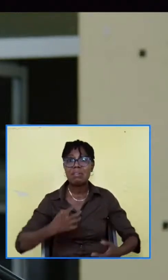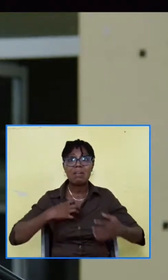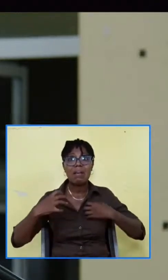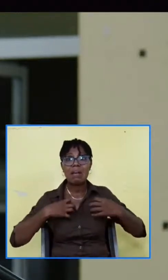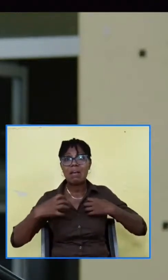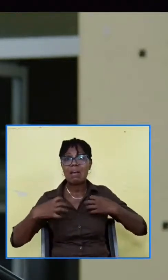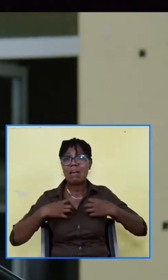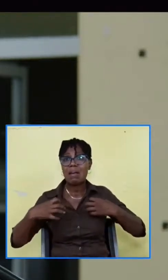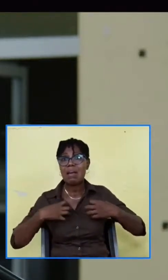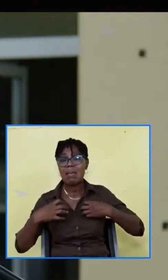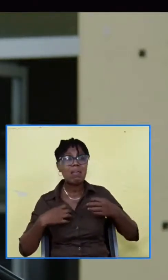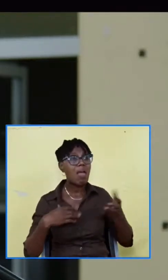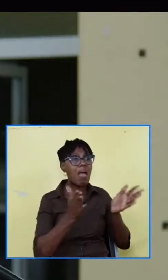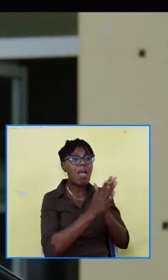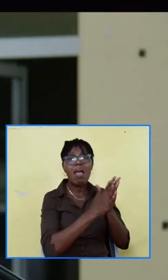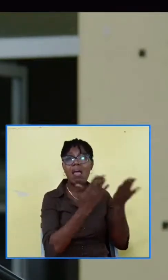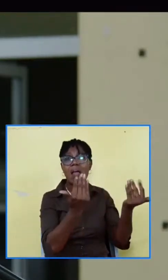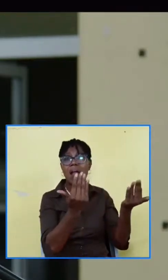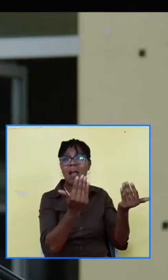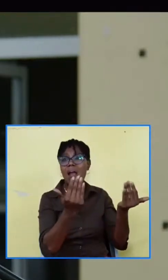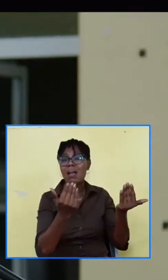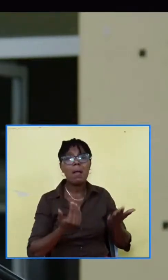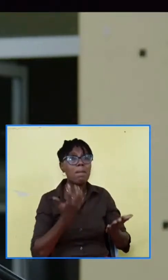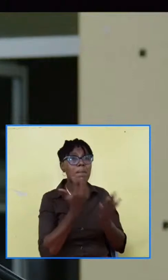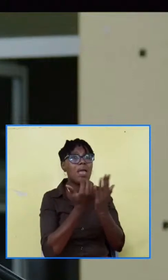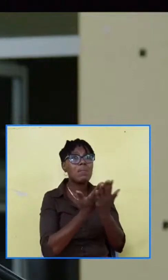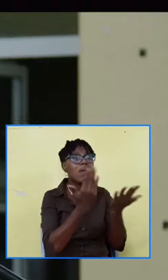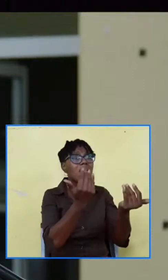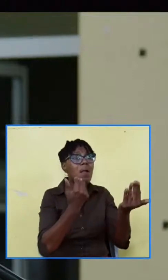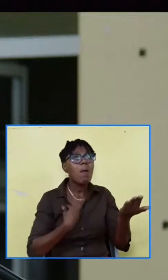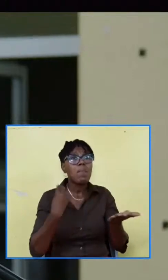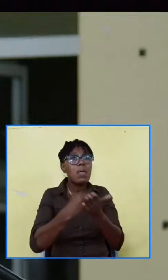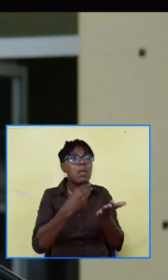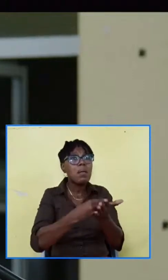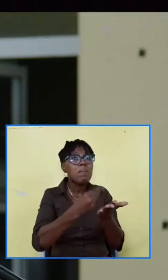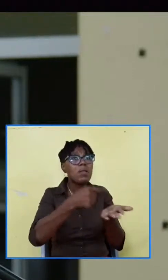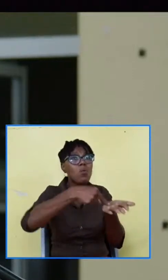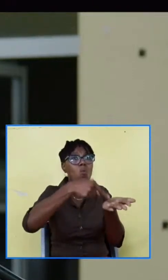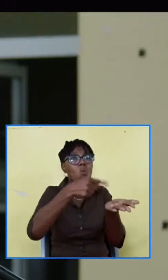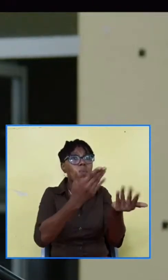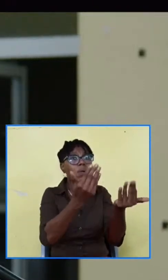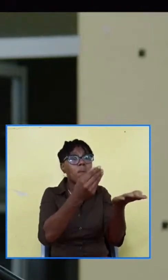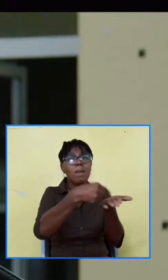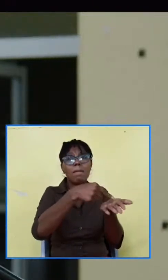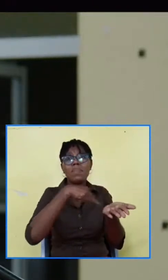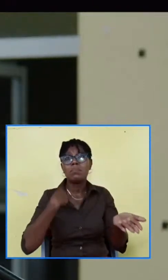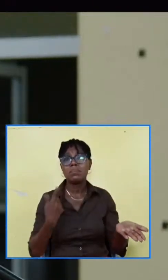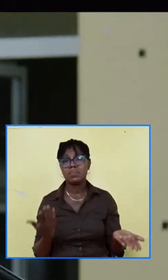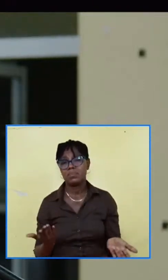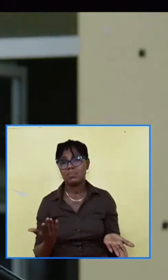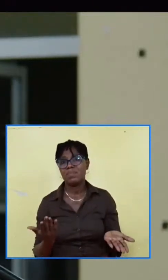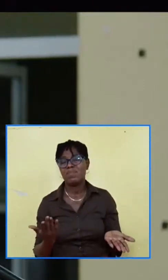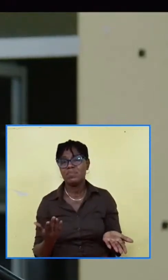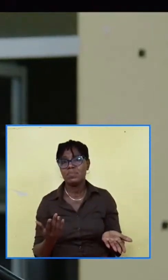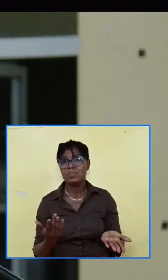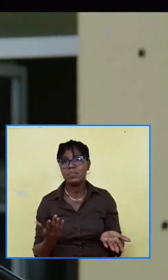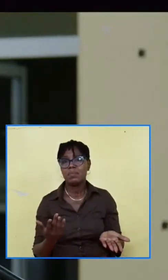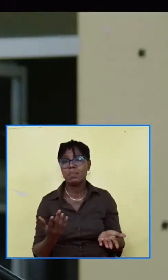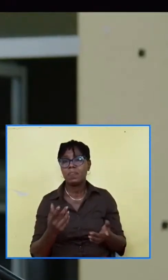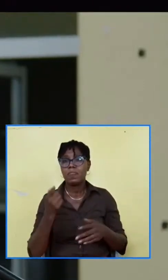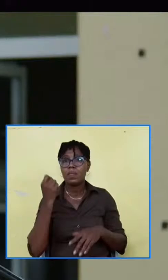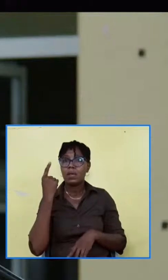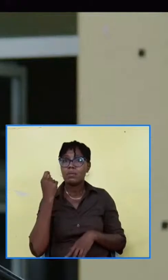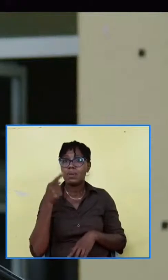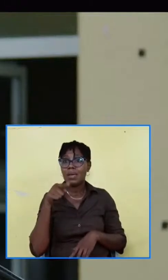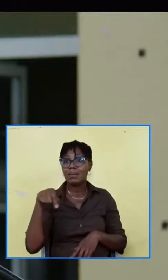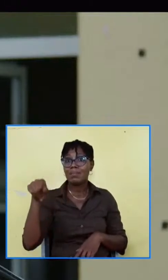noise, asking their employers, begging their employers for money. But they shouldn't be doing that, because if the employers were doing what they were supposed